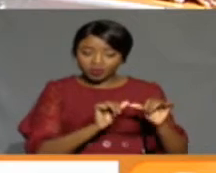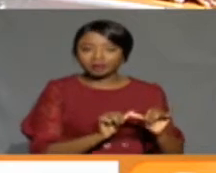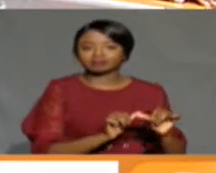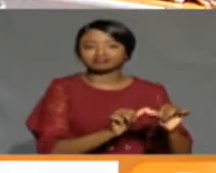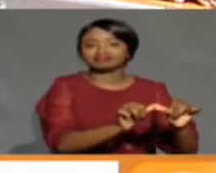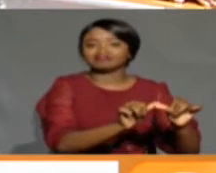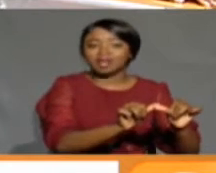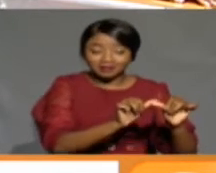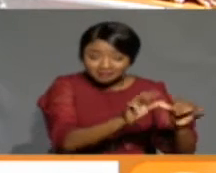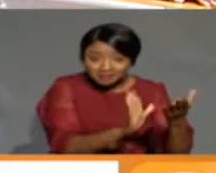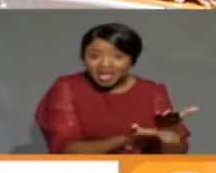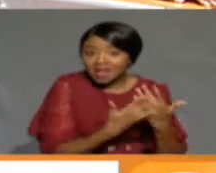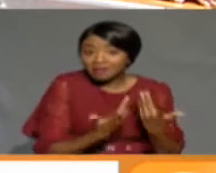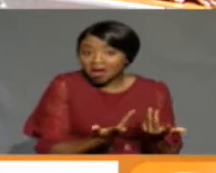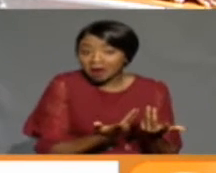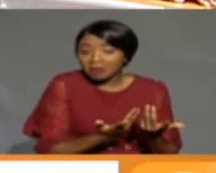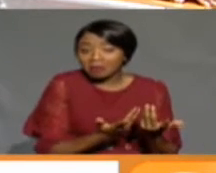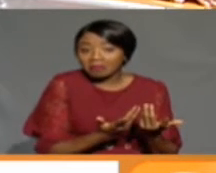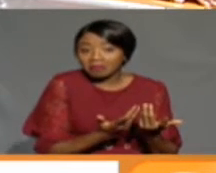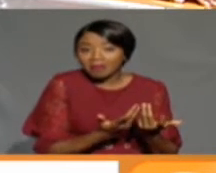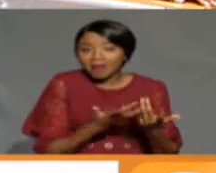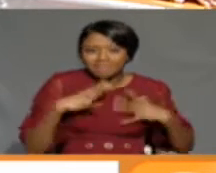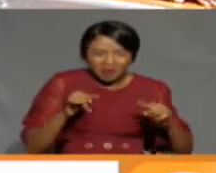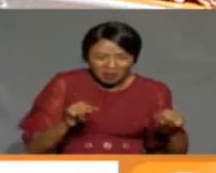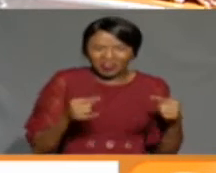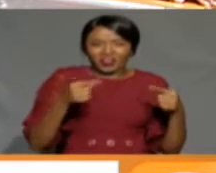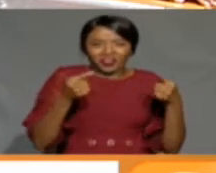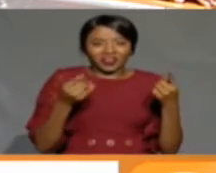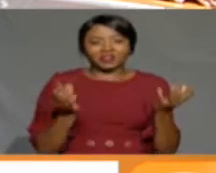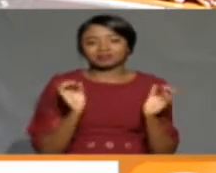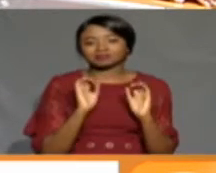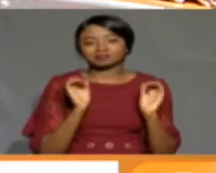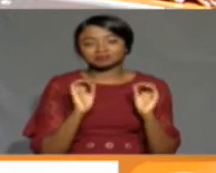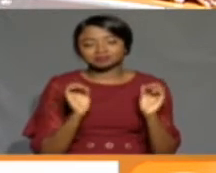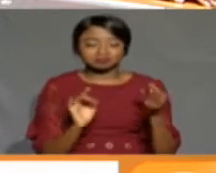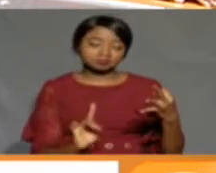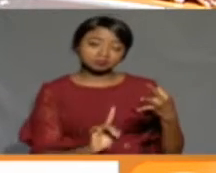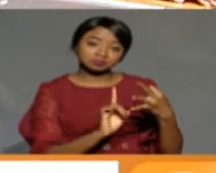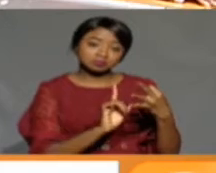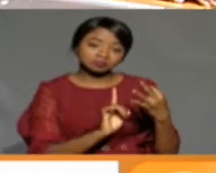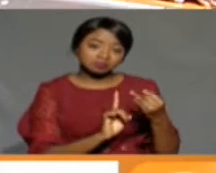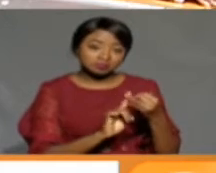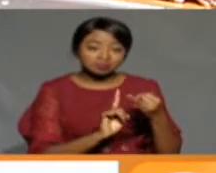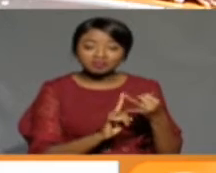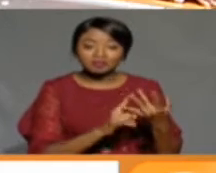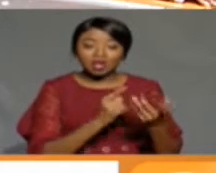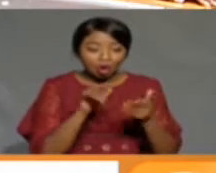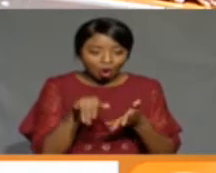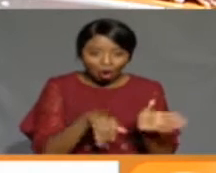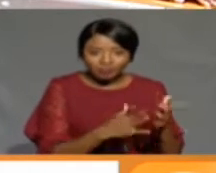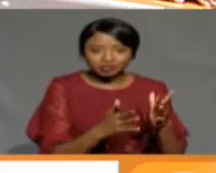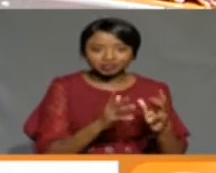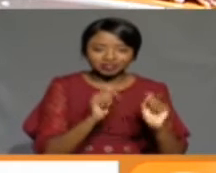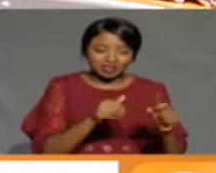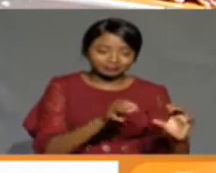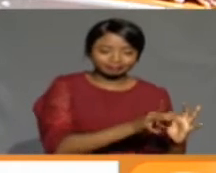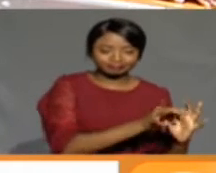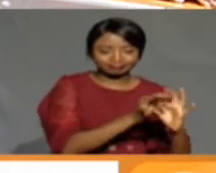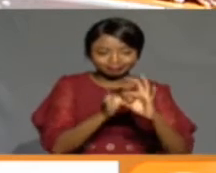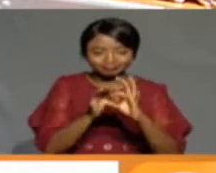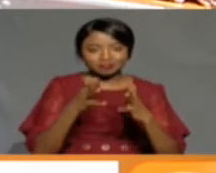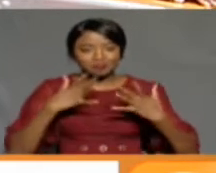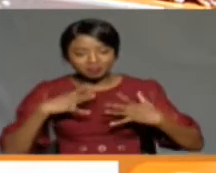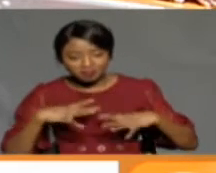humanitarian crisis. Okay. Well enough, it's an opportunity to create an interface between human and